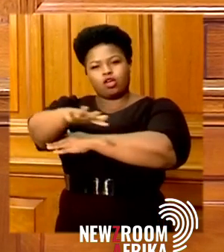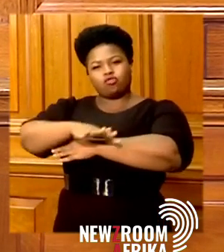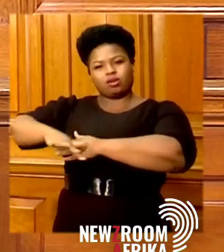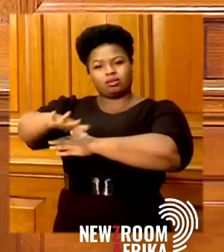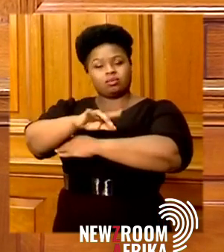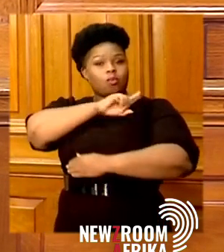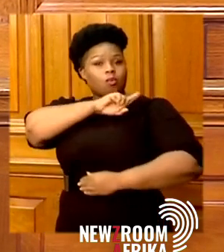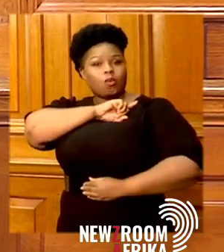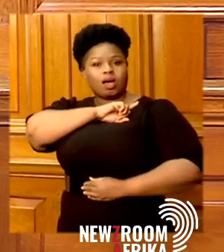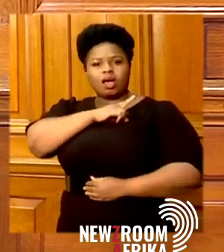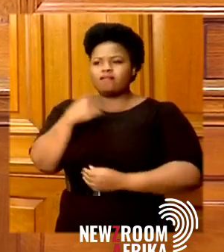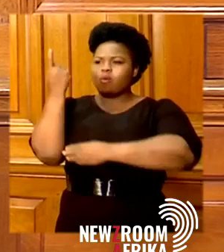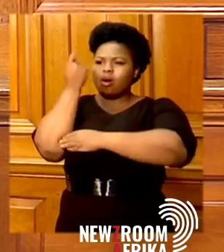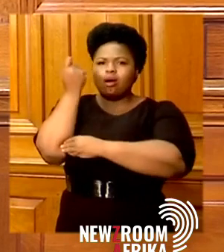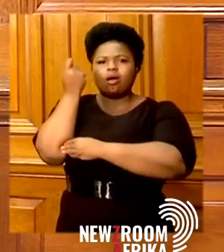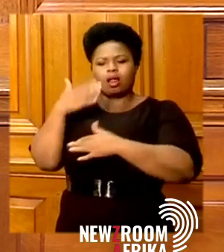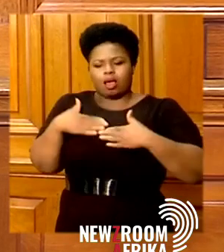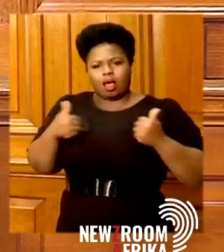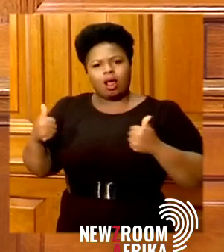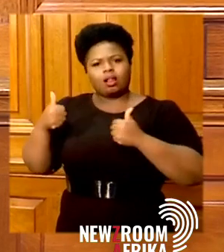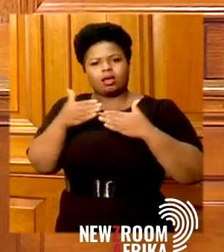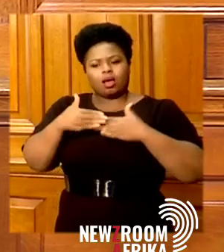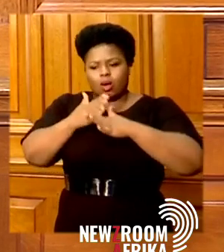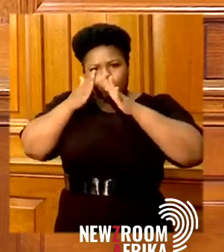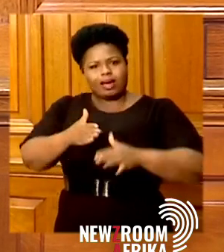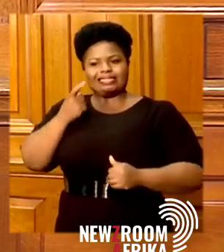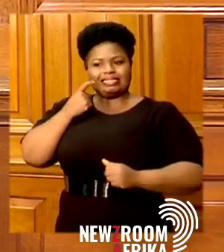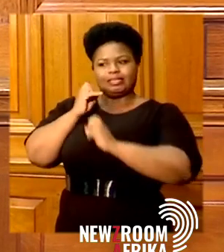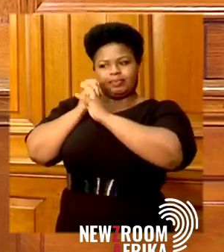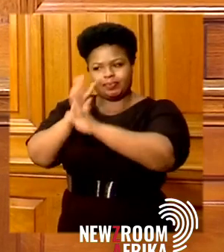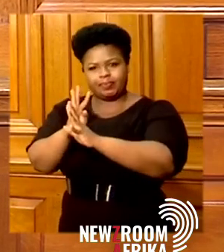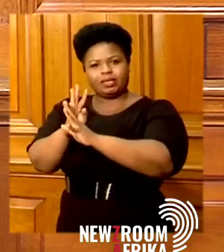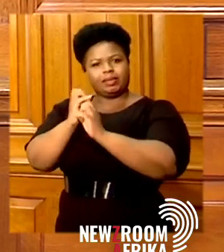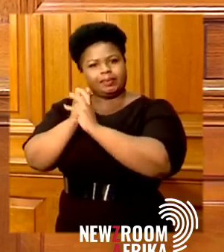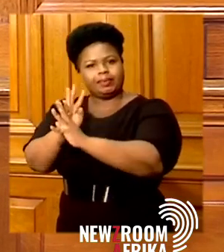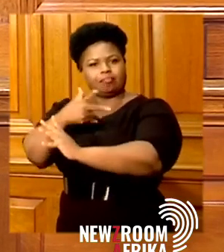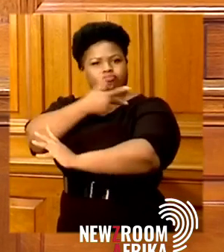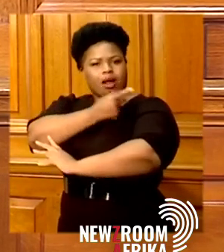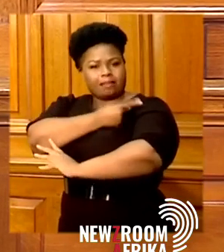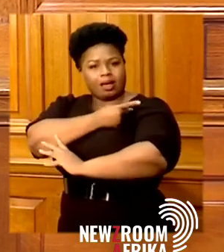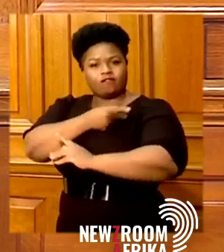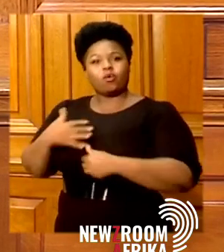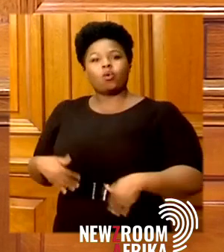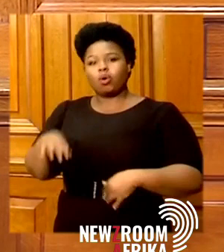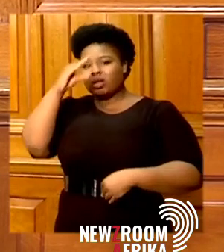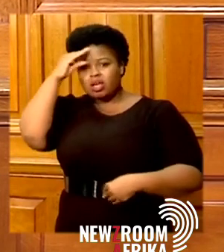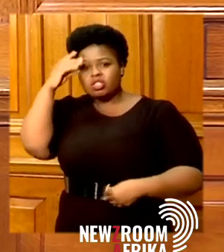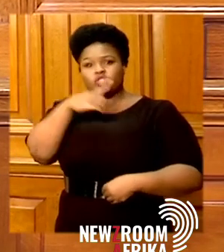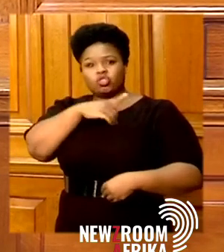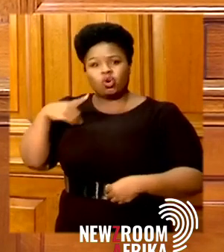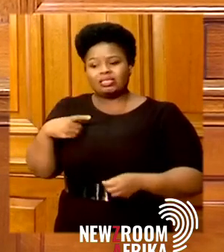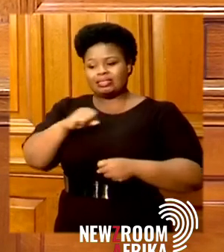to rural healthcare workers. Once the vaccination of healthcare workers has been